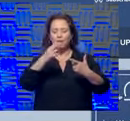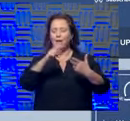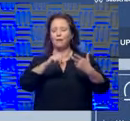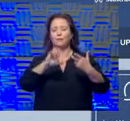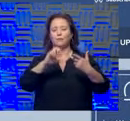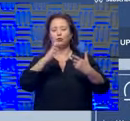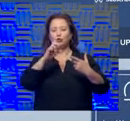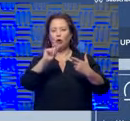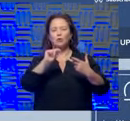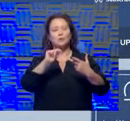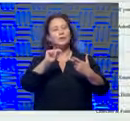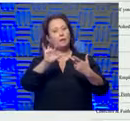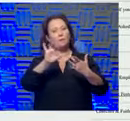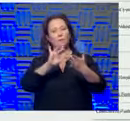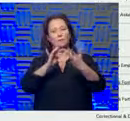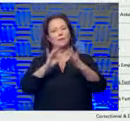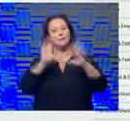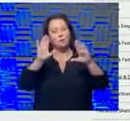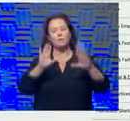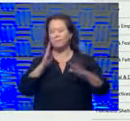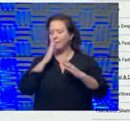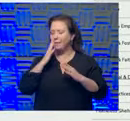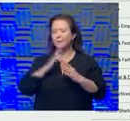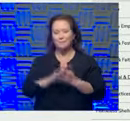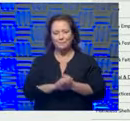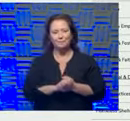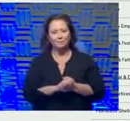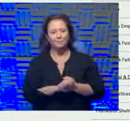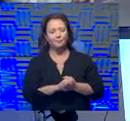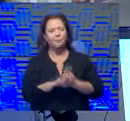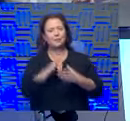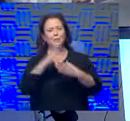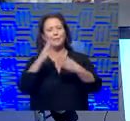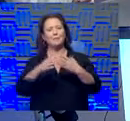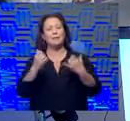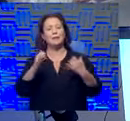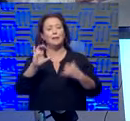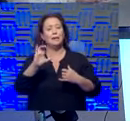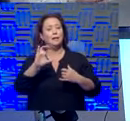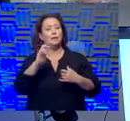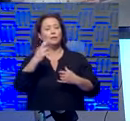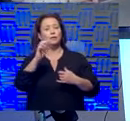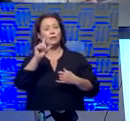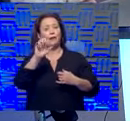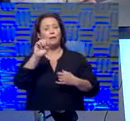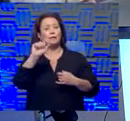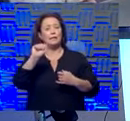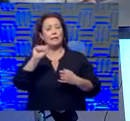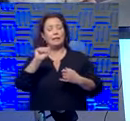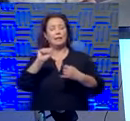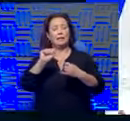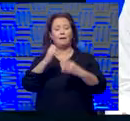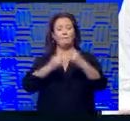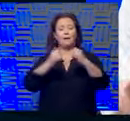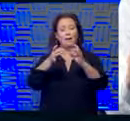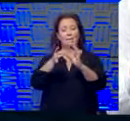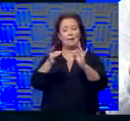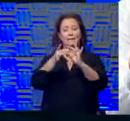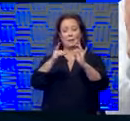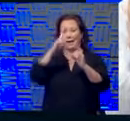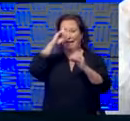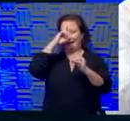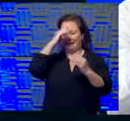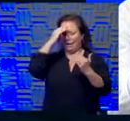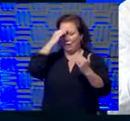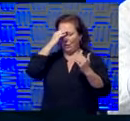it is a good site. Thank you. Yeah. Let's wrap up today. Chelsea, I want to turn to you and ask, okay, final messages. I think I know